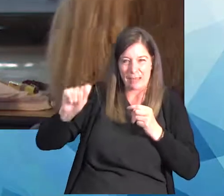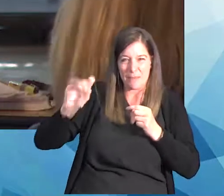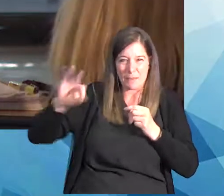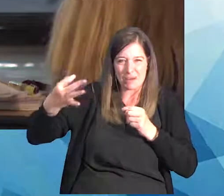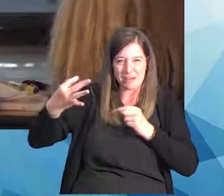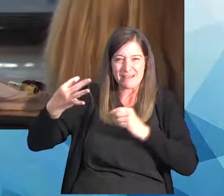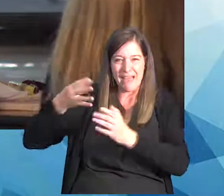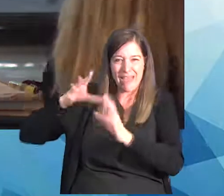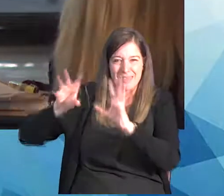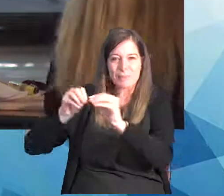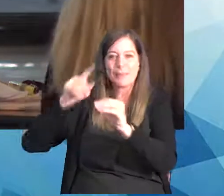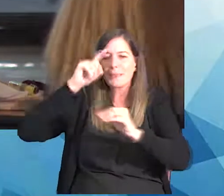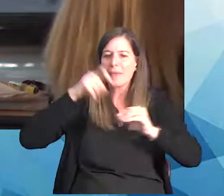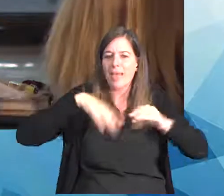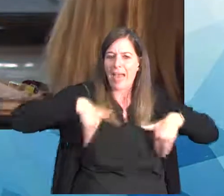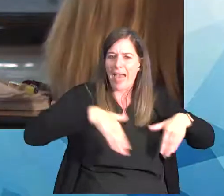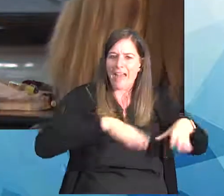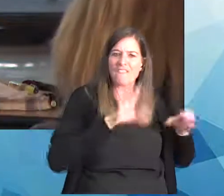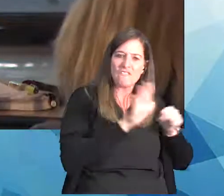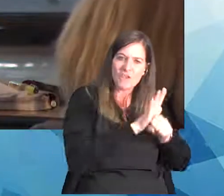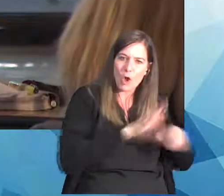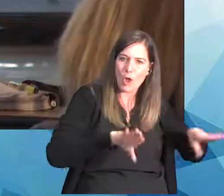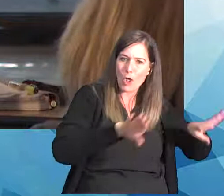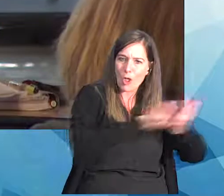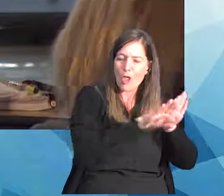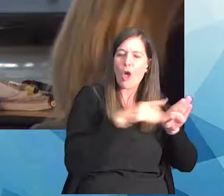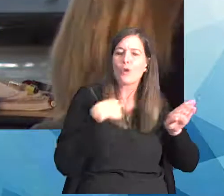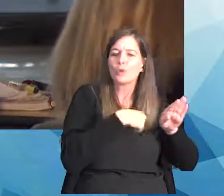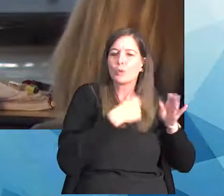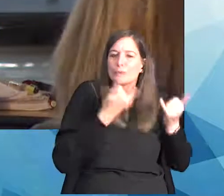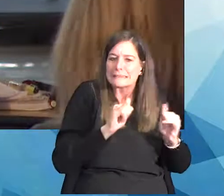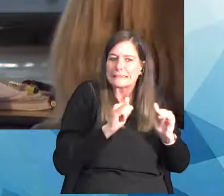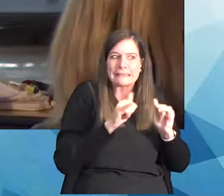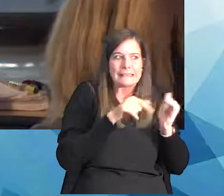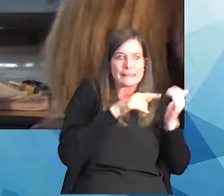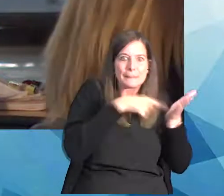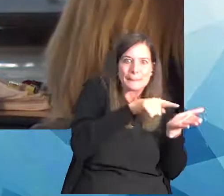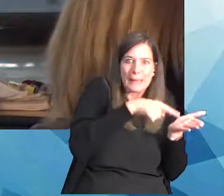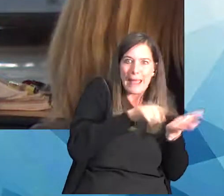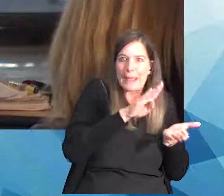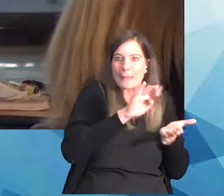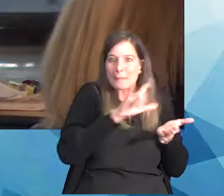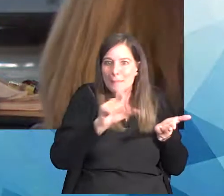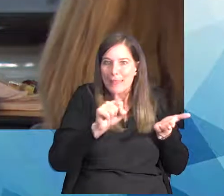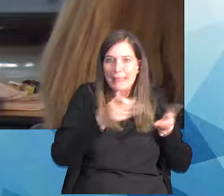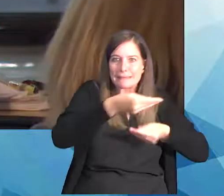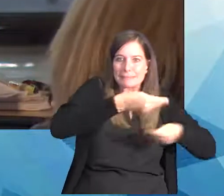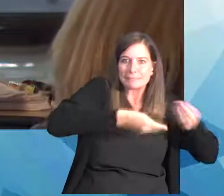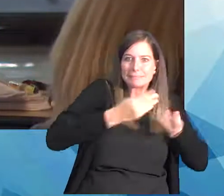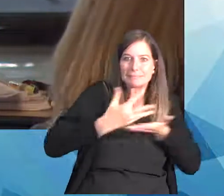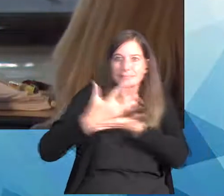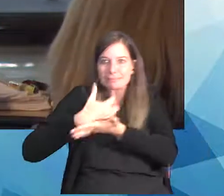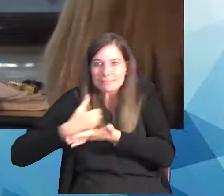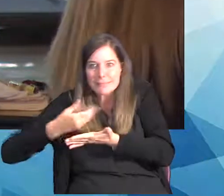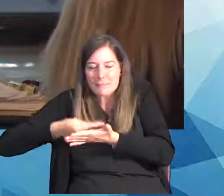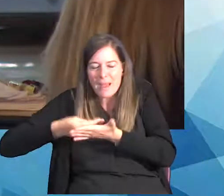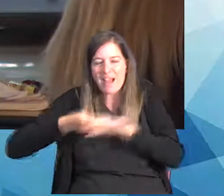still being processed. Last month, ADE tentatively awarded ASDB over